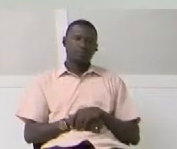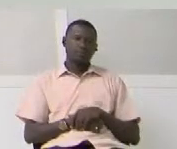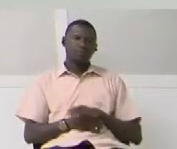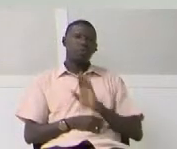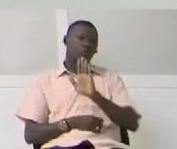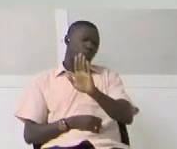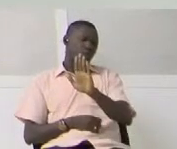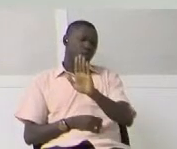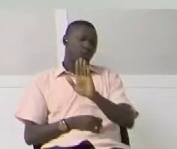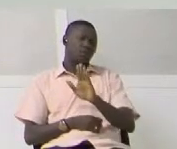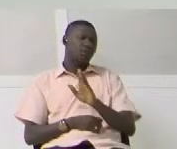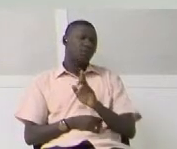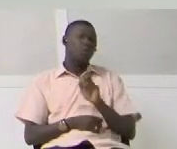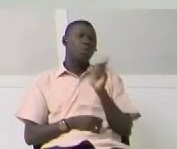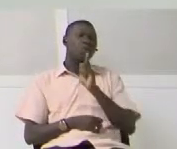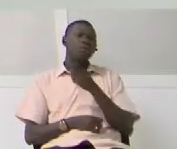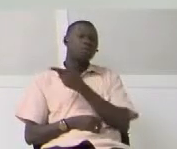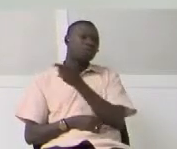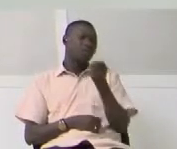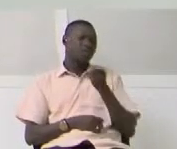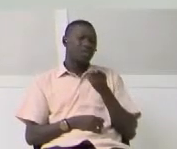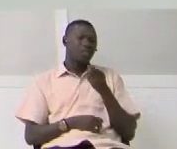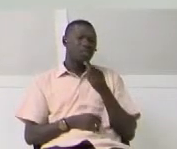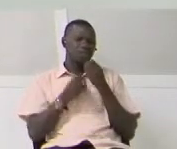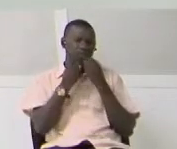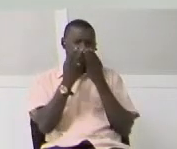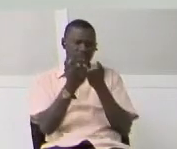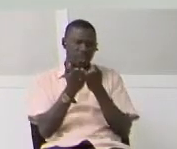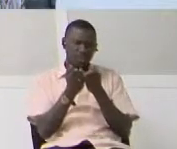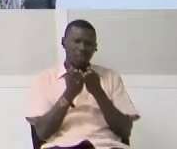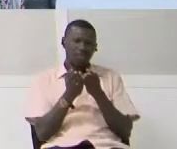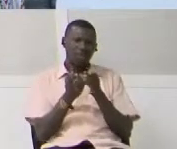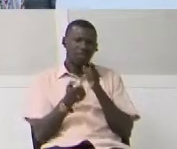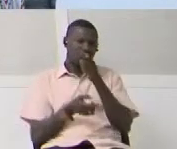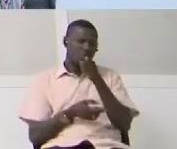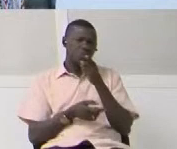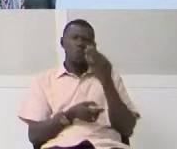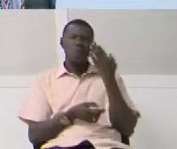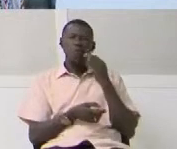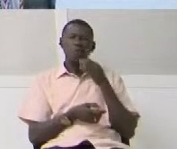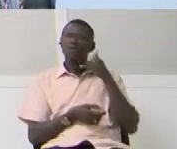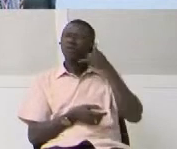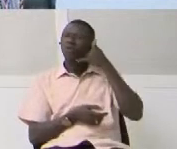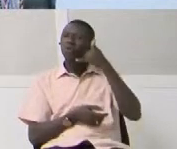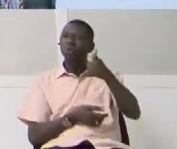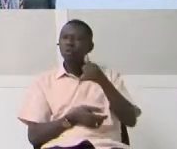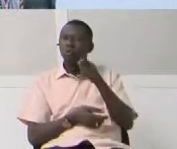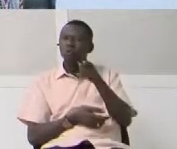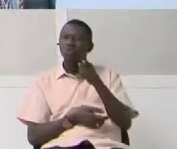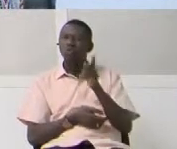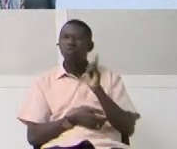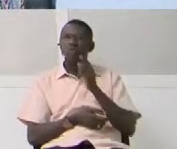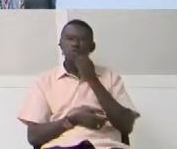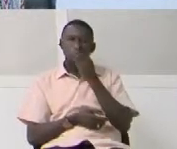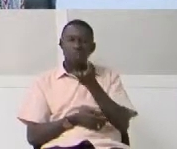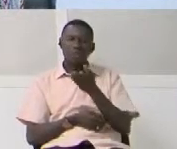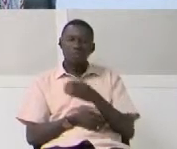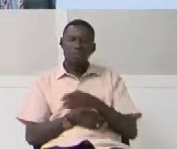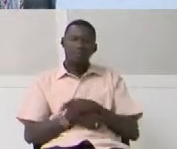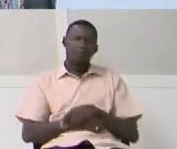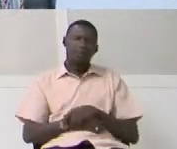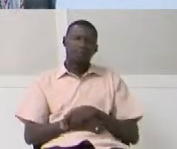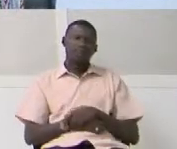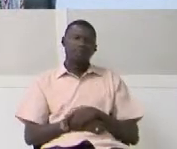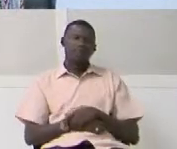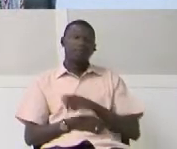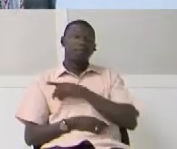they called you biñ la oyé nonu lan lañ la wax lañ ne ma natal yima amé